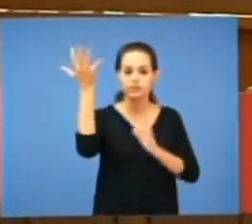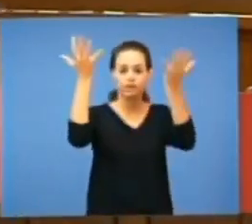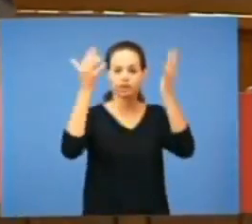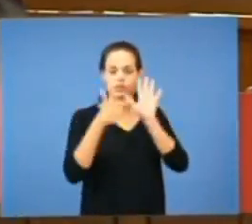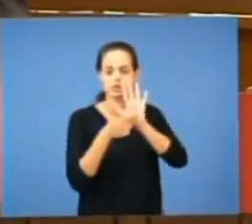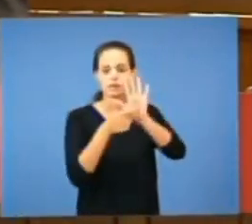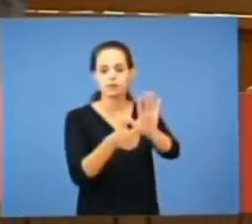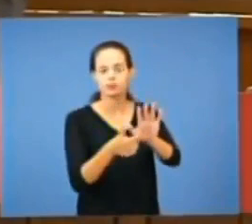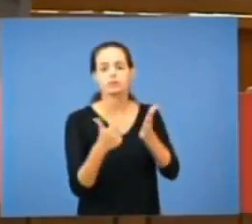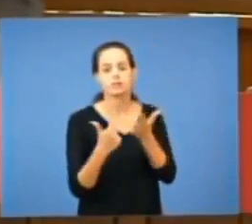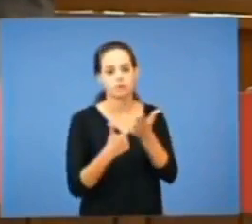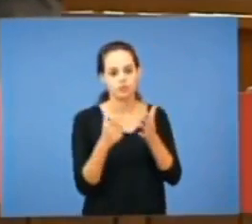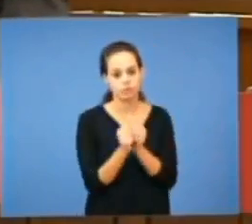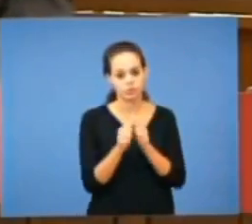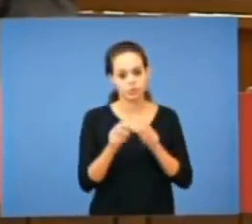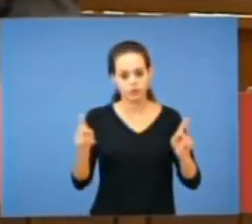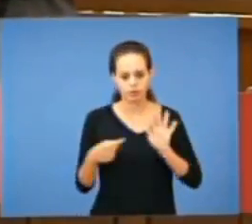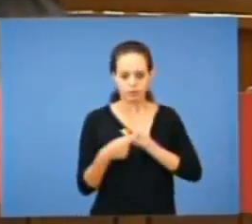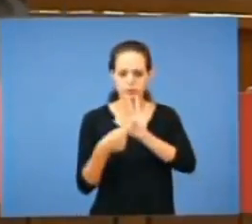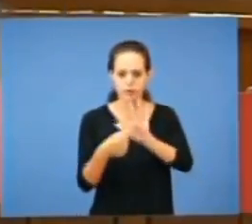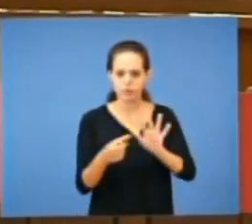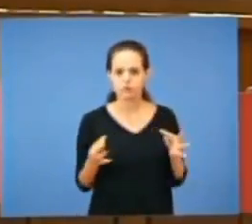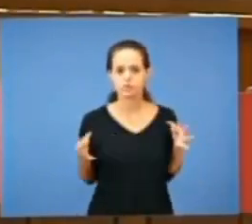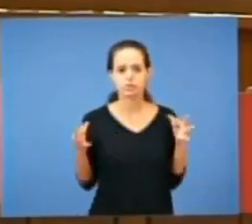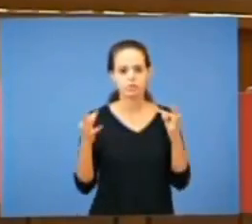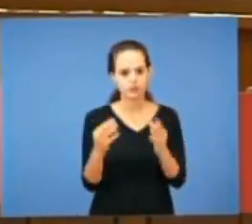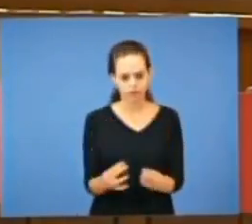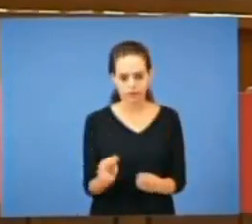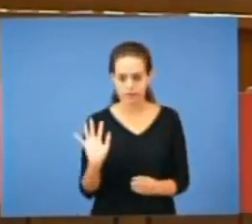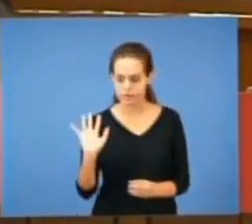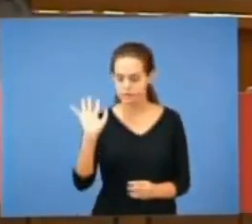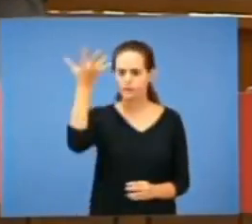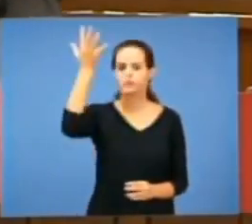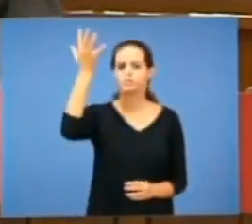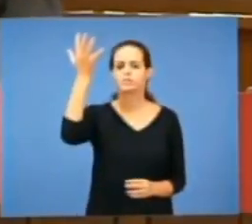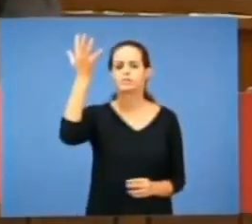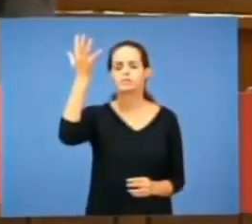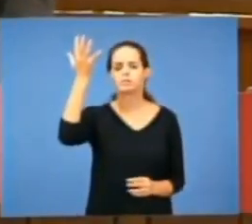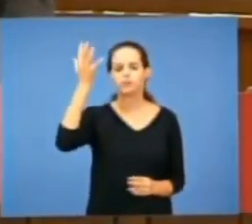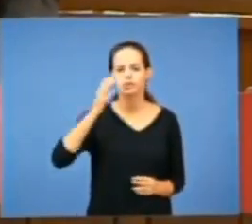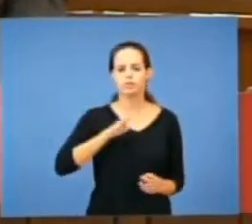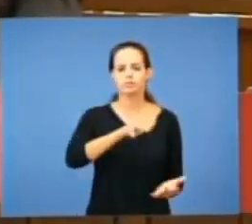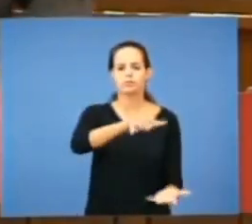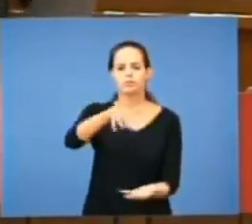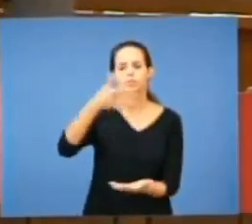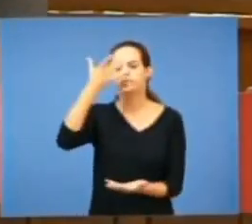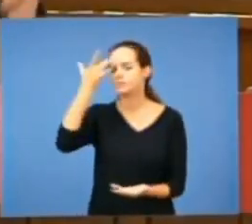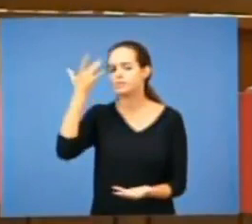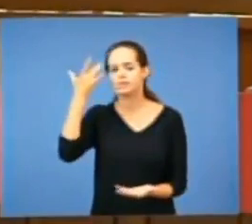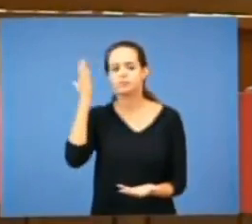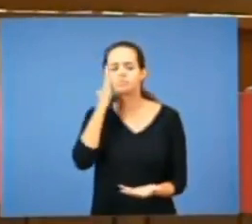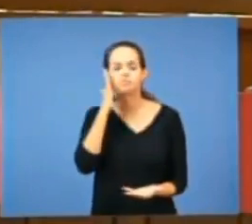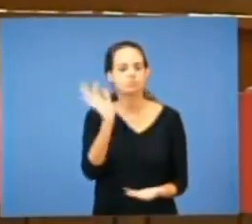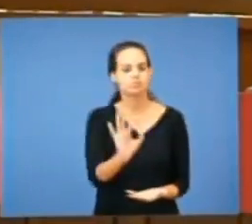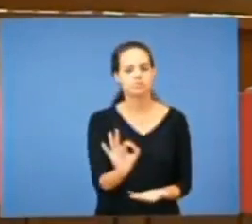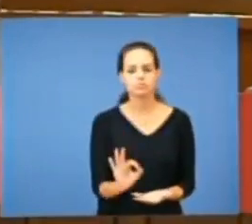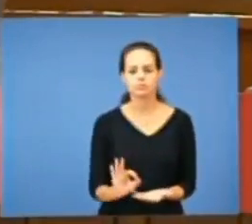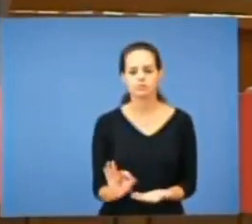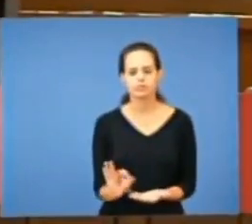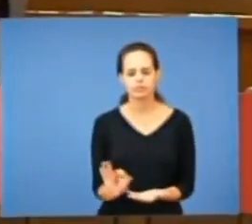Those are the signs that the revelation speaks of this, of these events. People don't know.